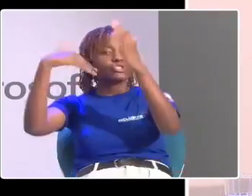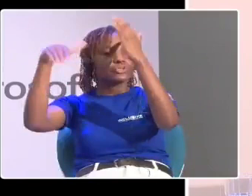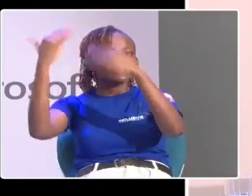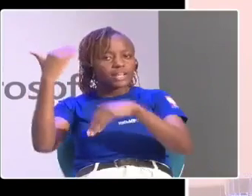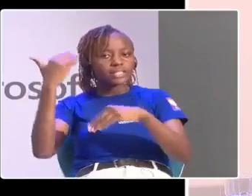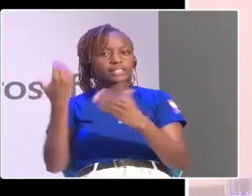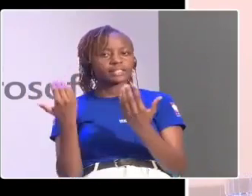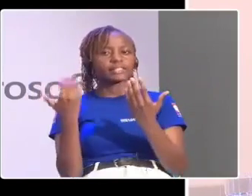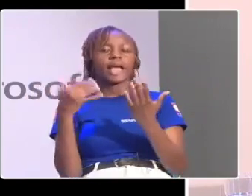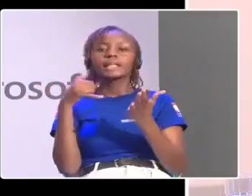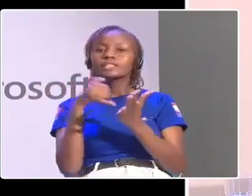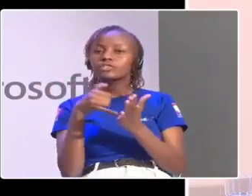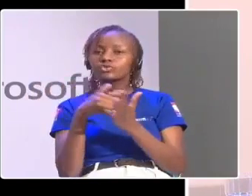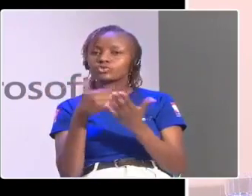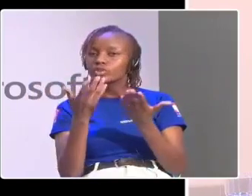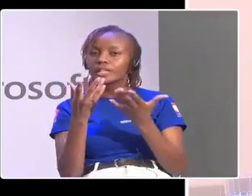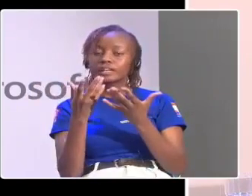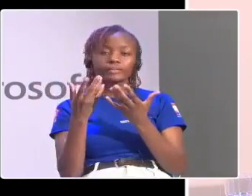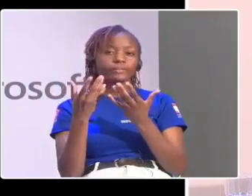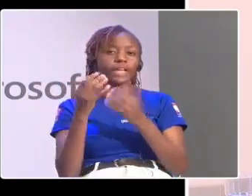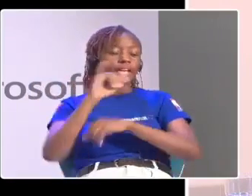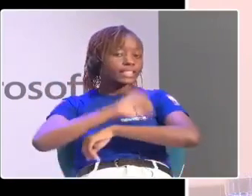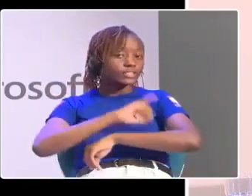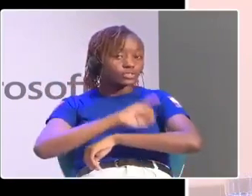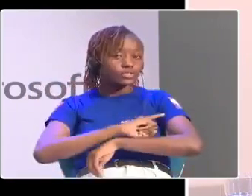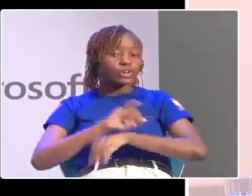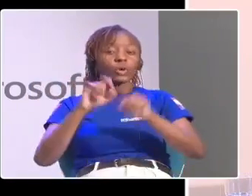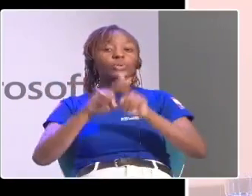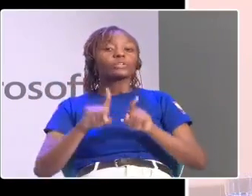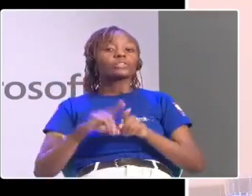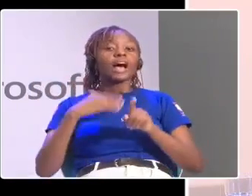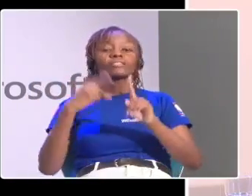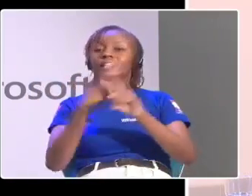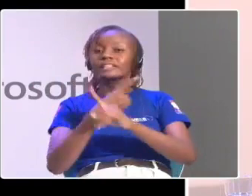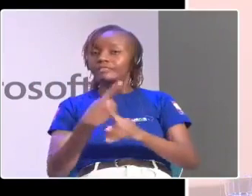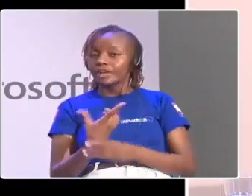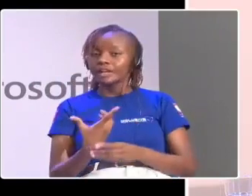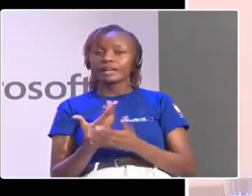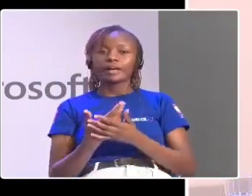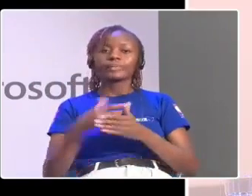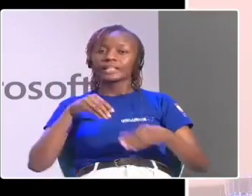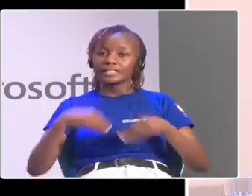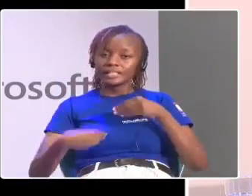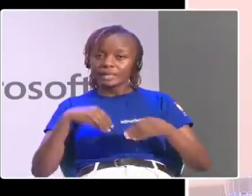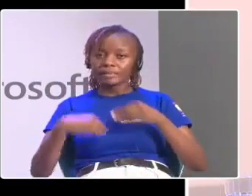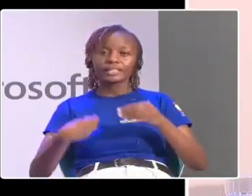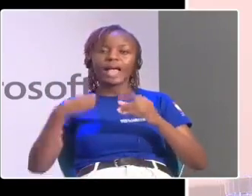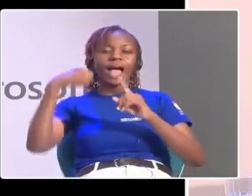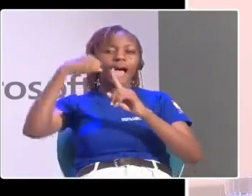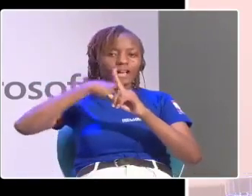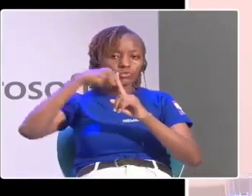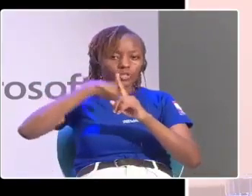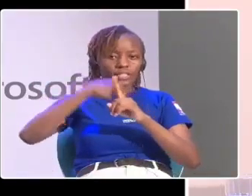higher education institutions, and then a number of disability advocacy organizations as well, all coming together with this idea